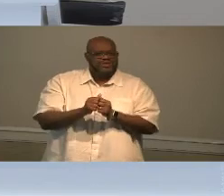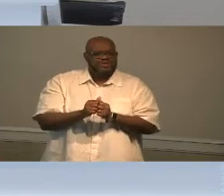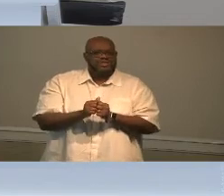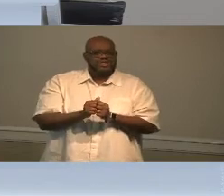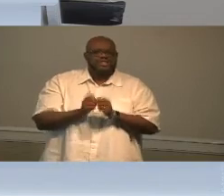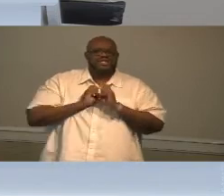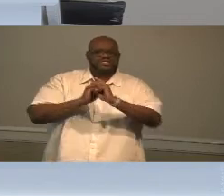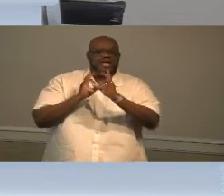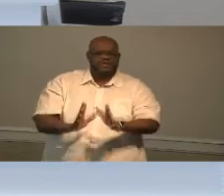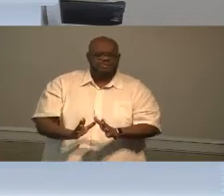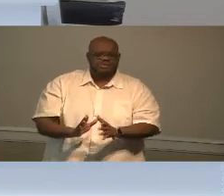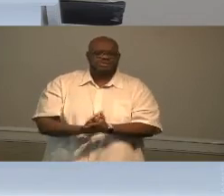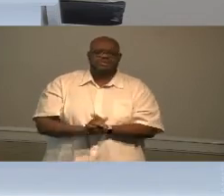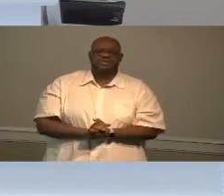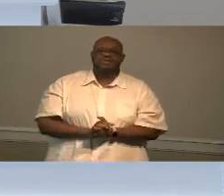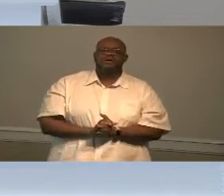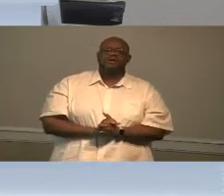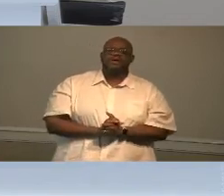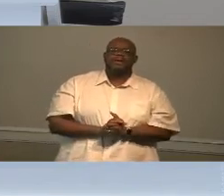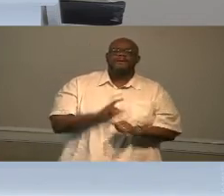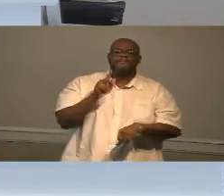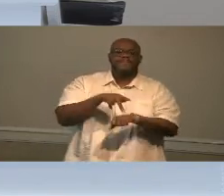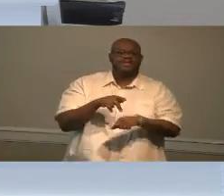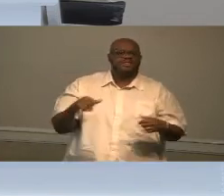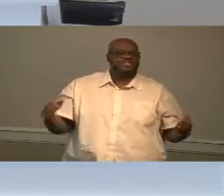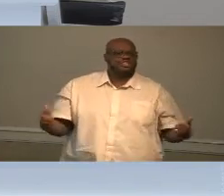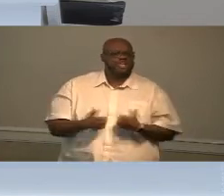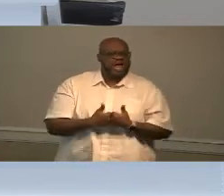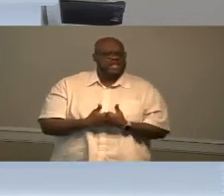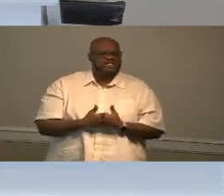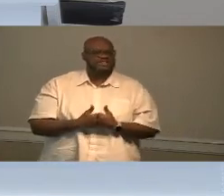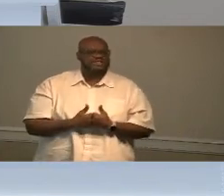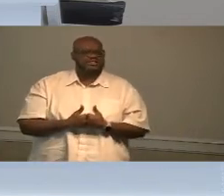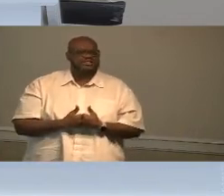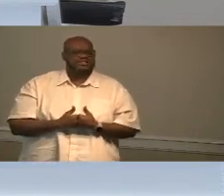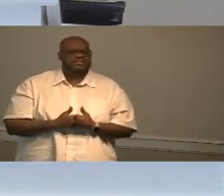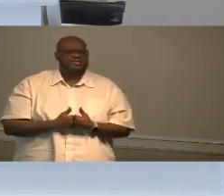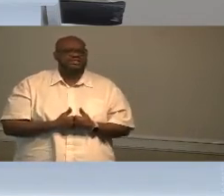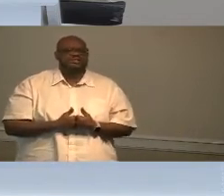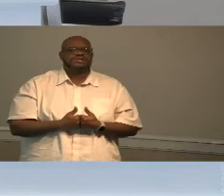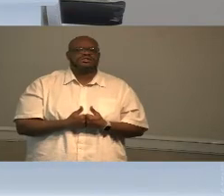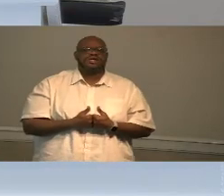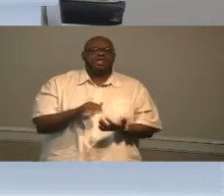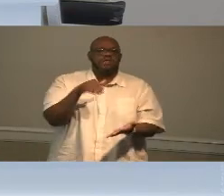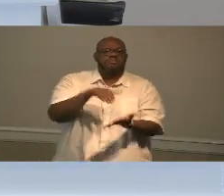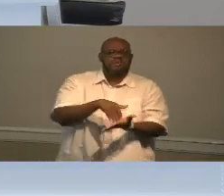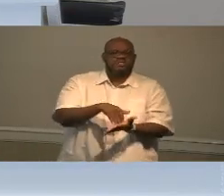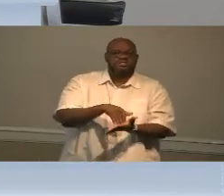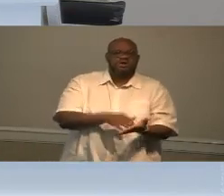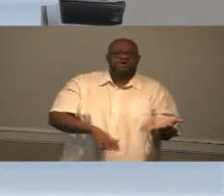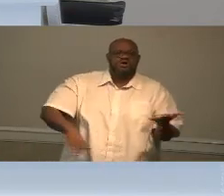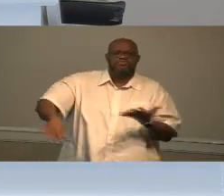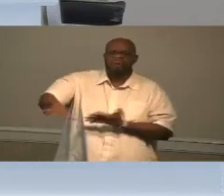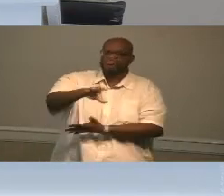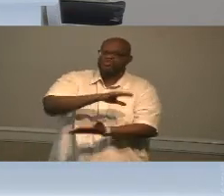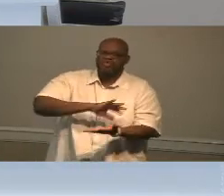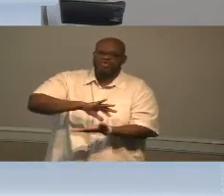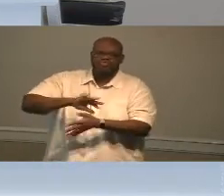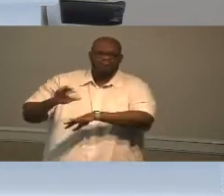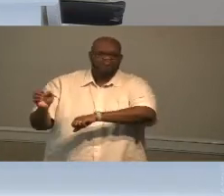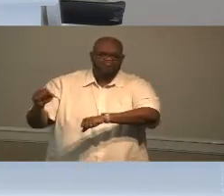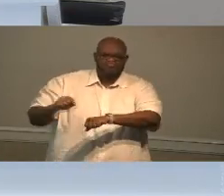the ship. Peter is challenged on the ship in the midst of the storm.